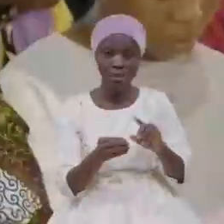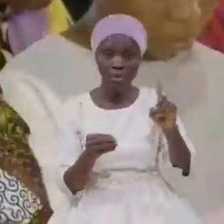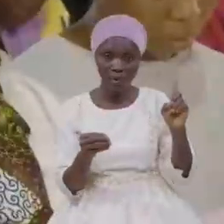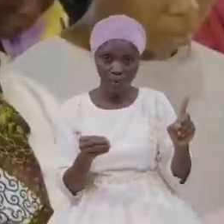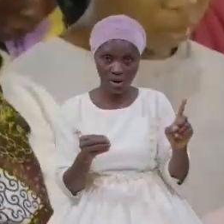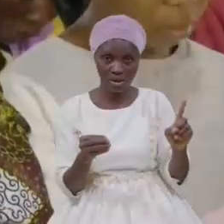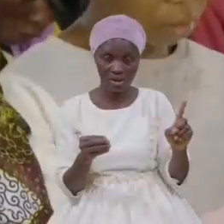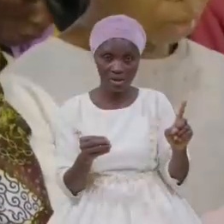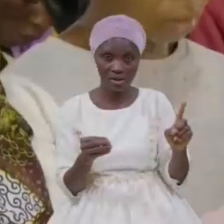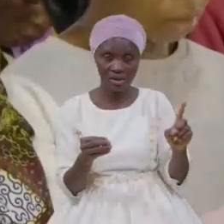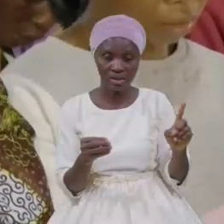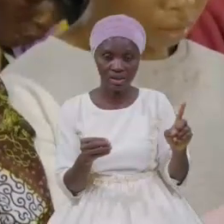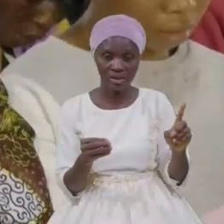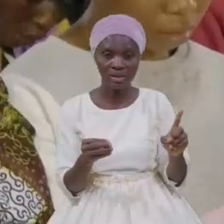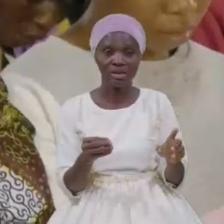it's the Calvary